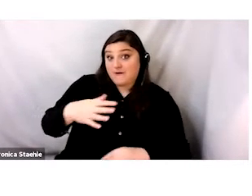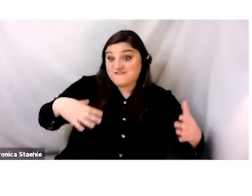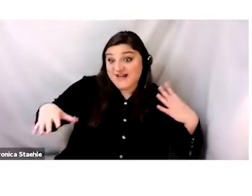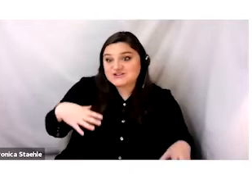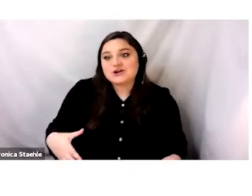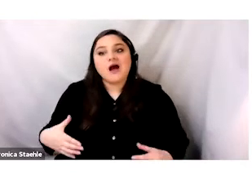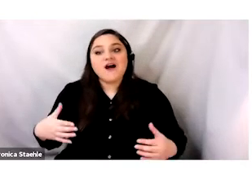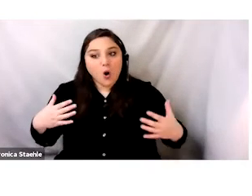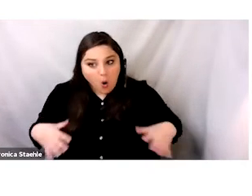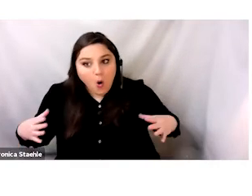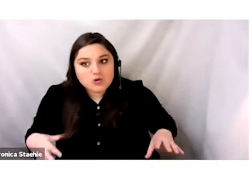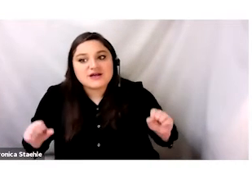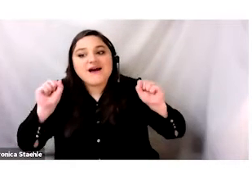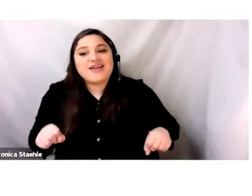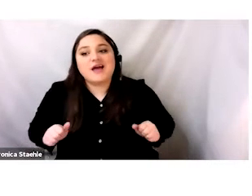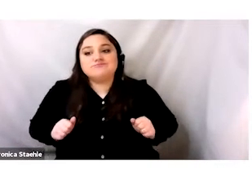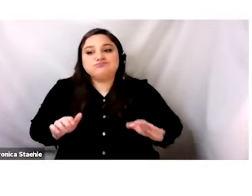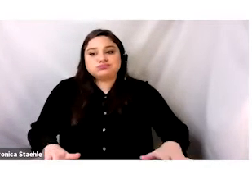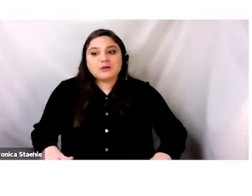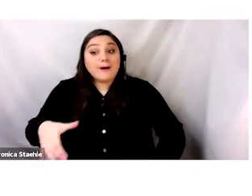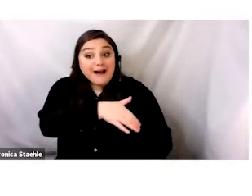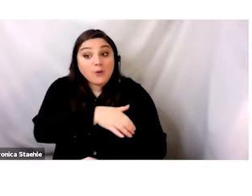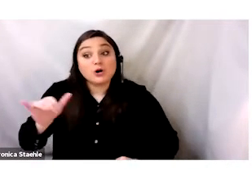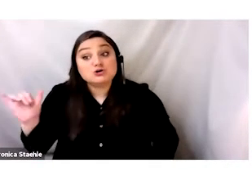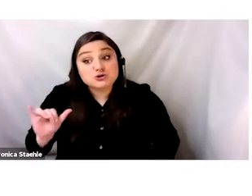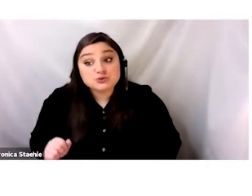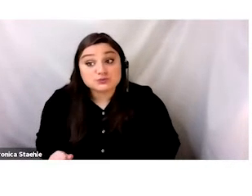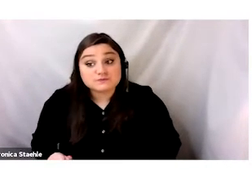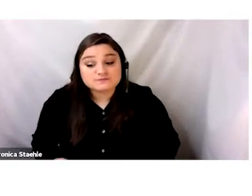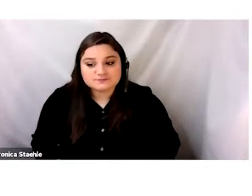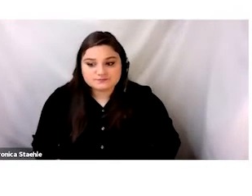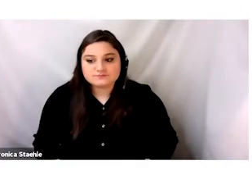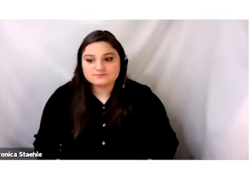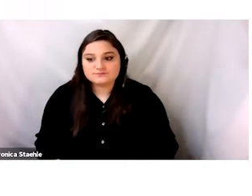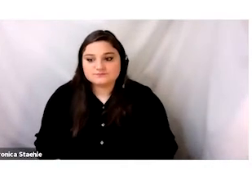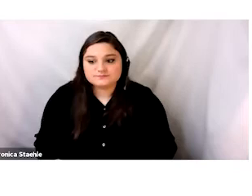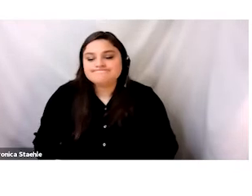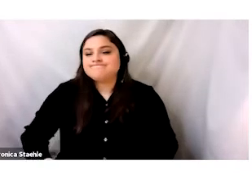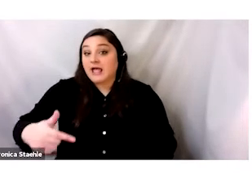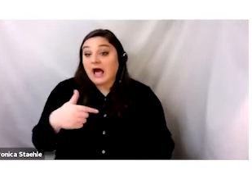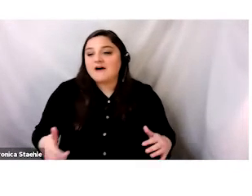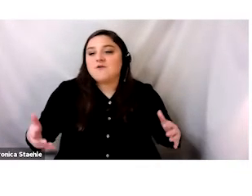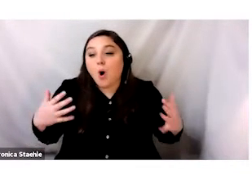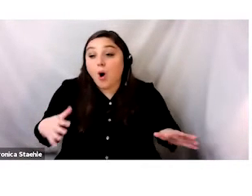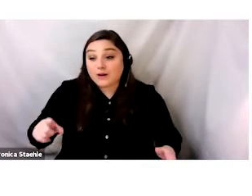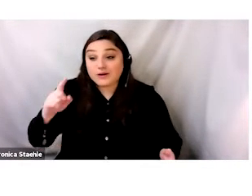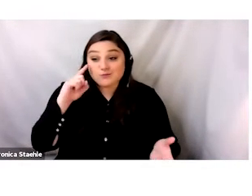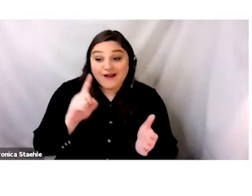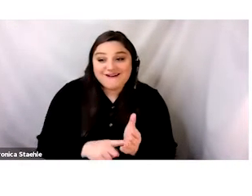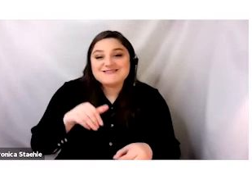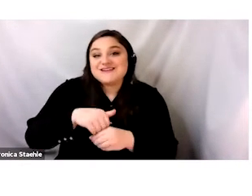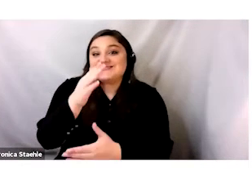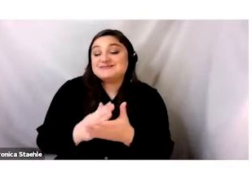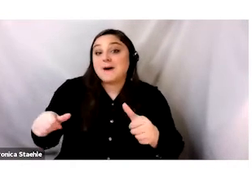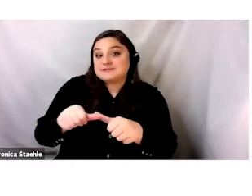people a sense of power or takes it away. I have recognized that I've been treated differently in spaces when I was